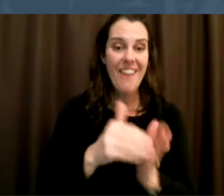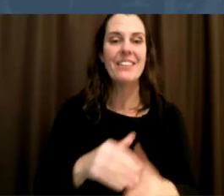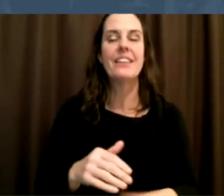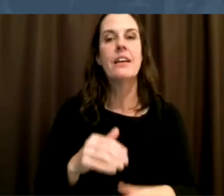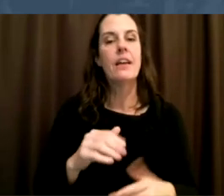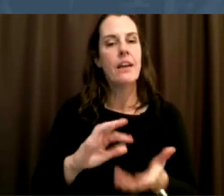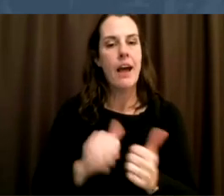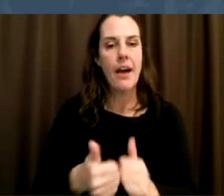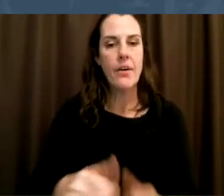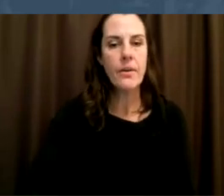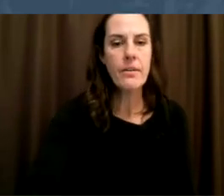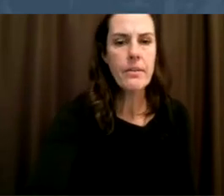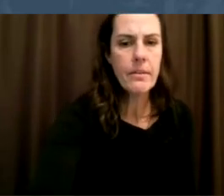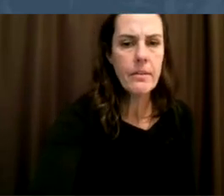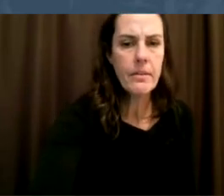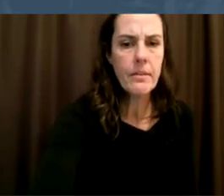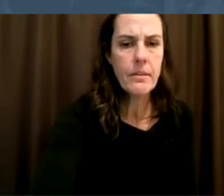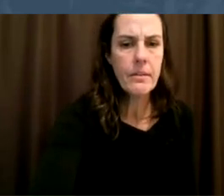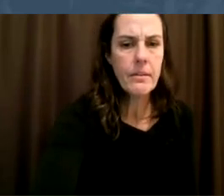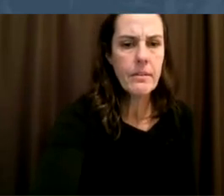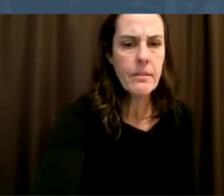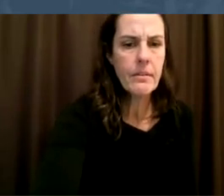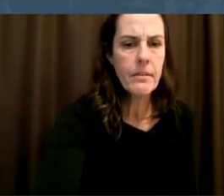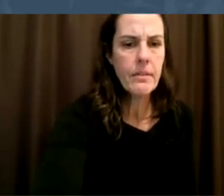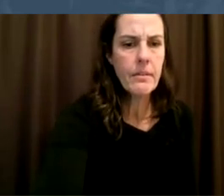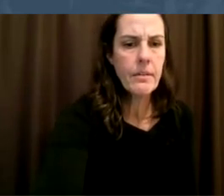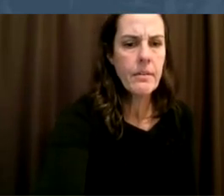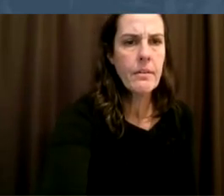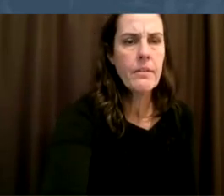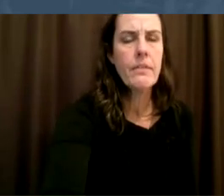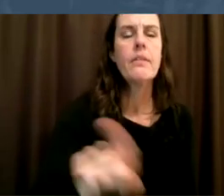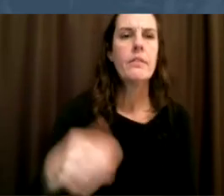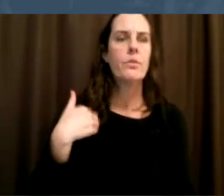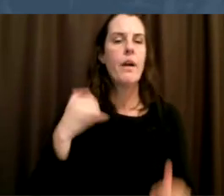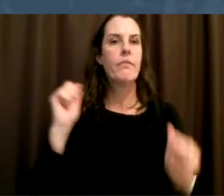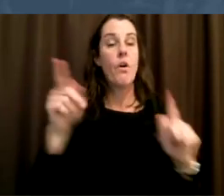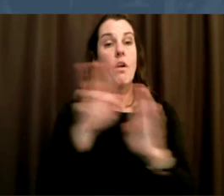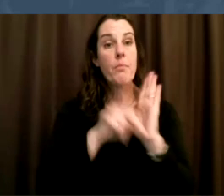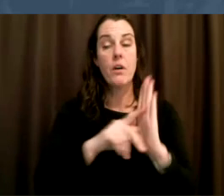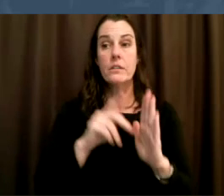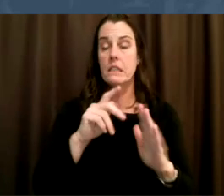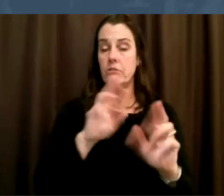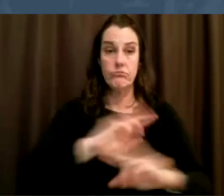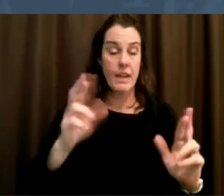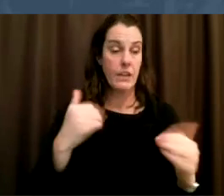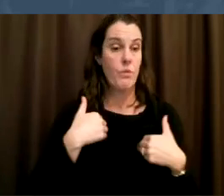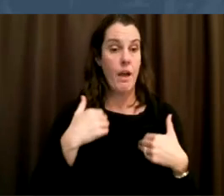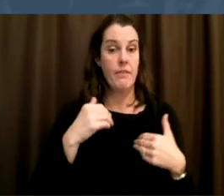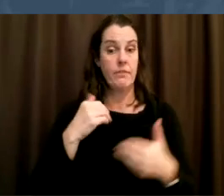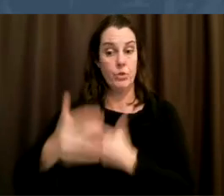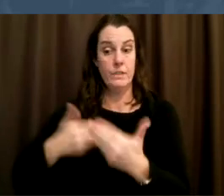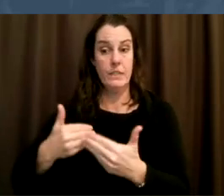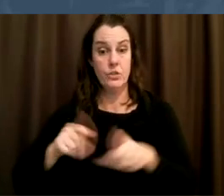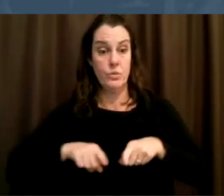policies manual is good, right? Like you have all of the policies on hand. Maybe you've developed some procedures to align with those policies. But if nobody